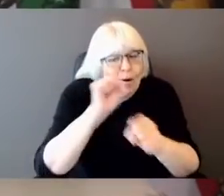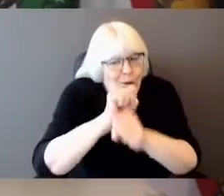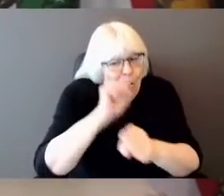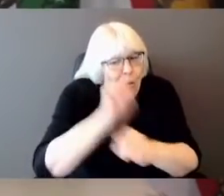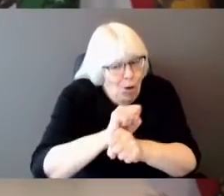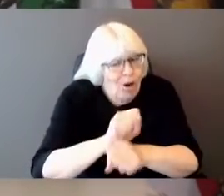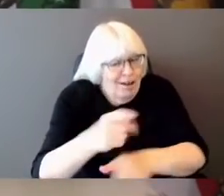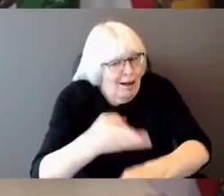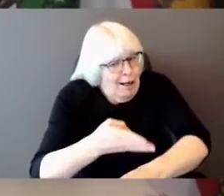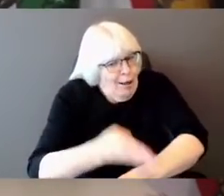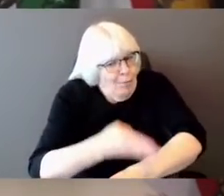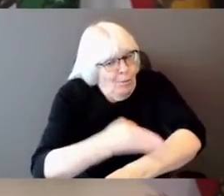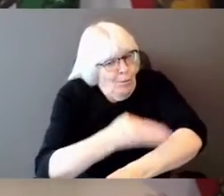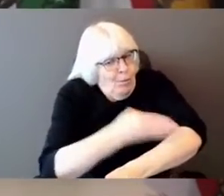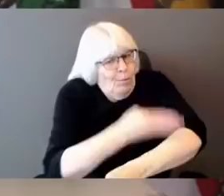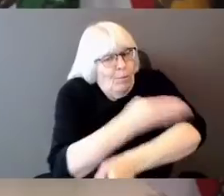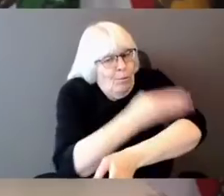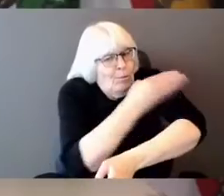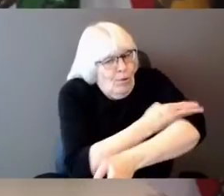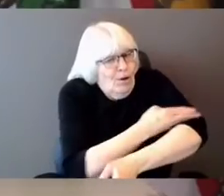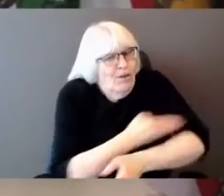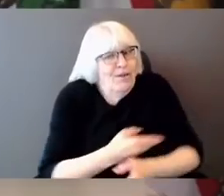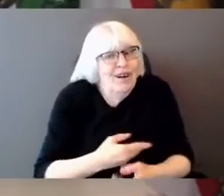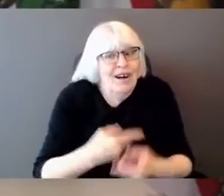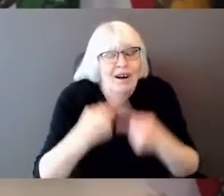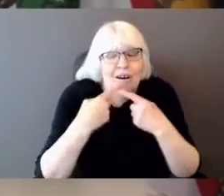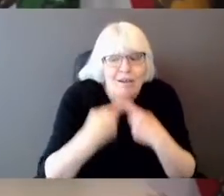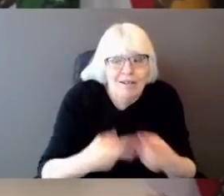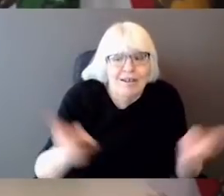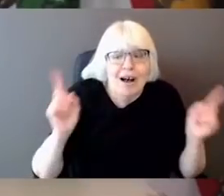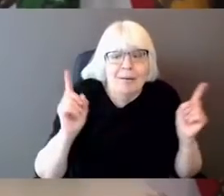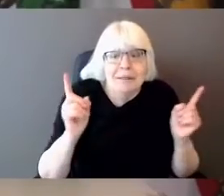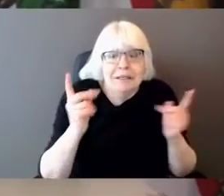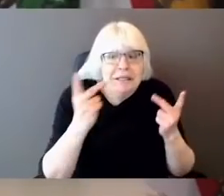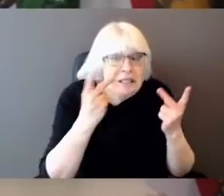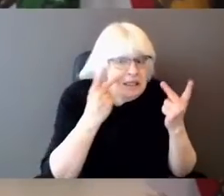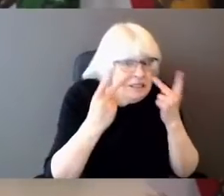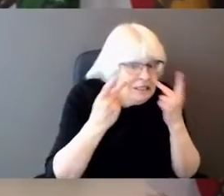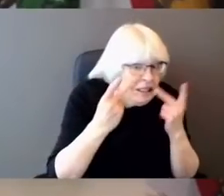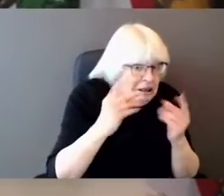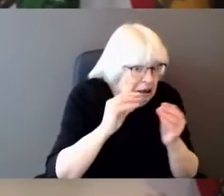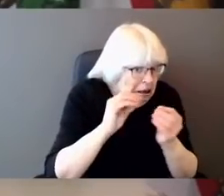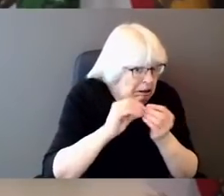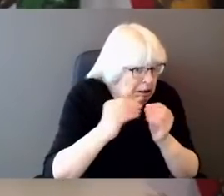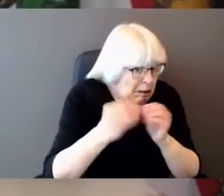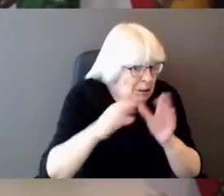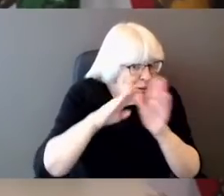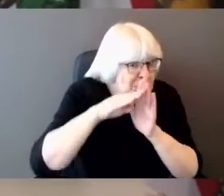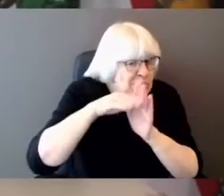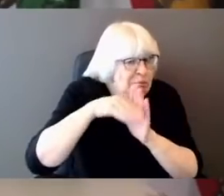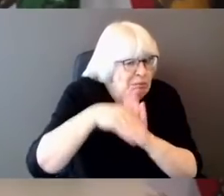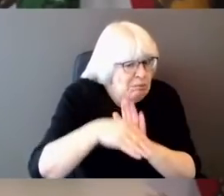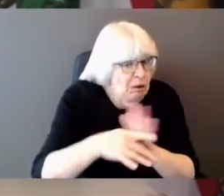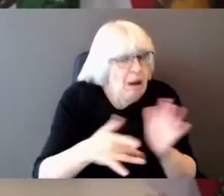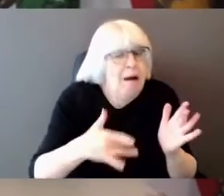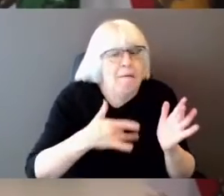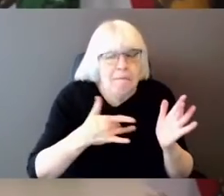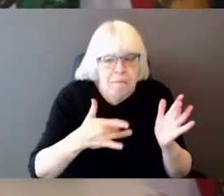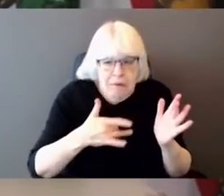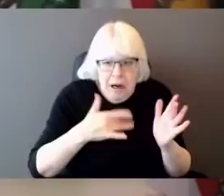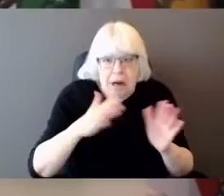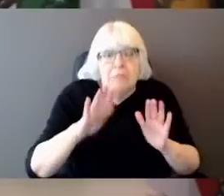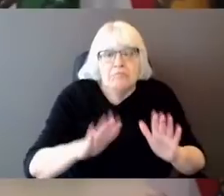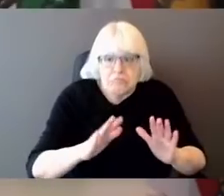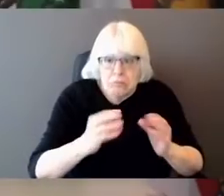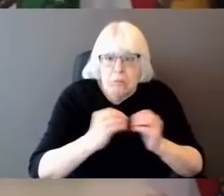at the beginning allow us to have that comfort level, but there's much uncertainty for sure, and there will